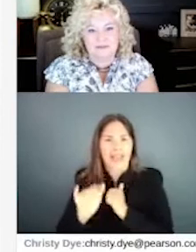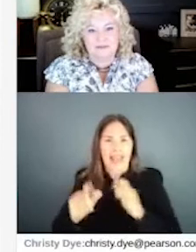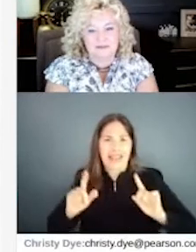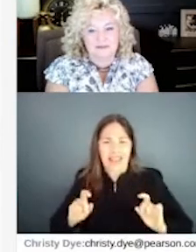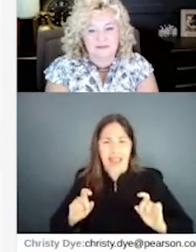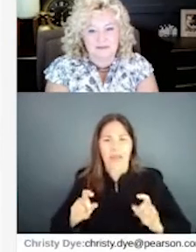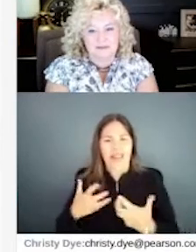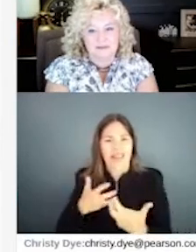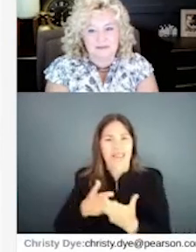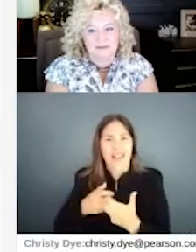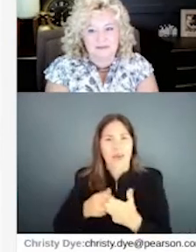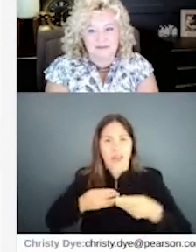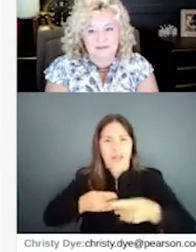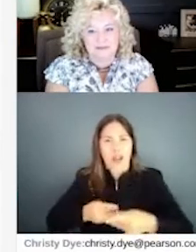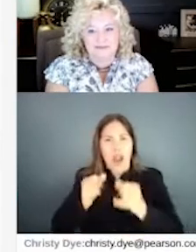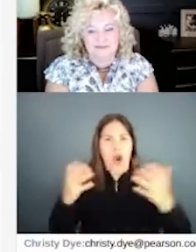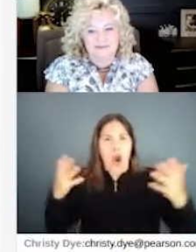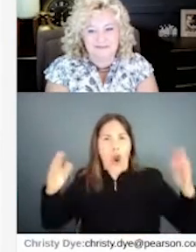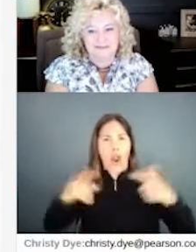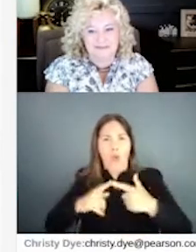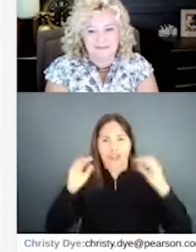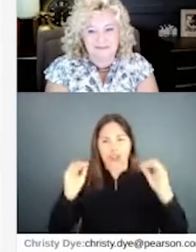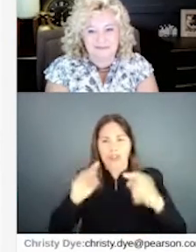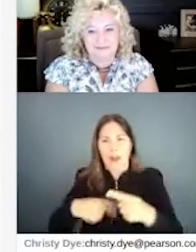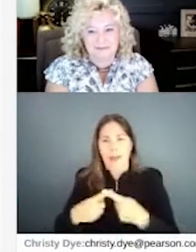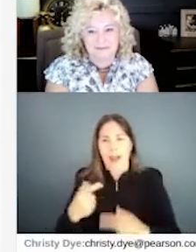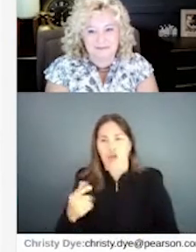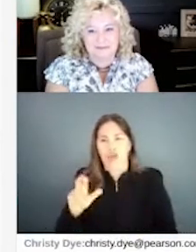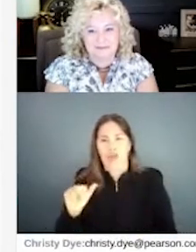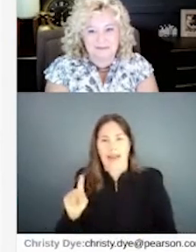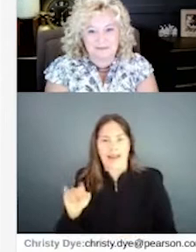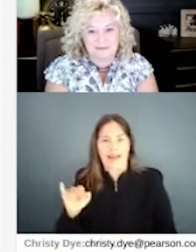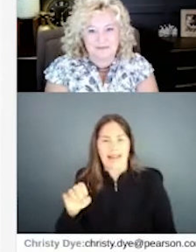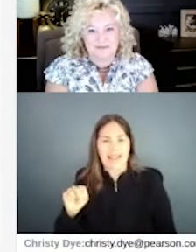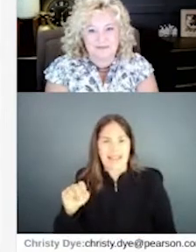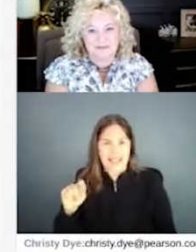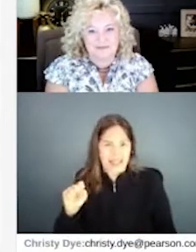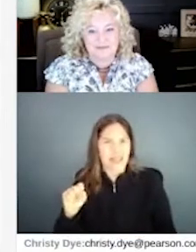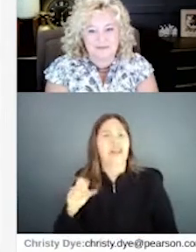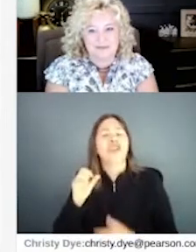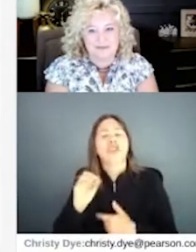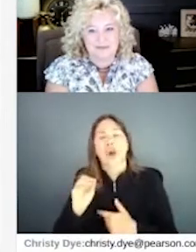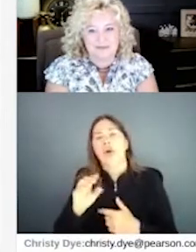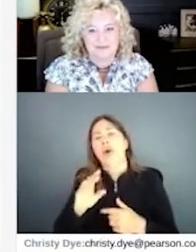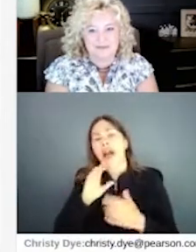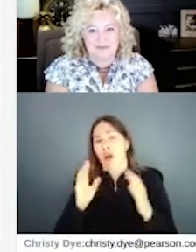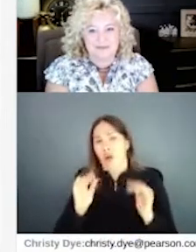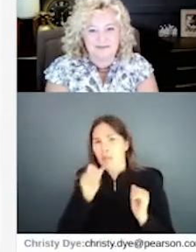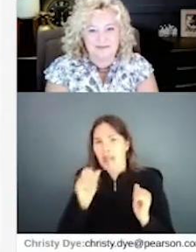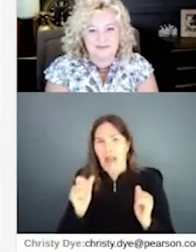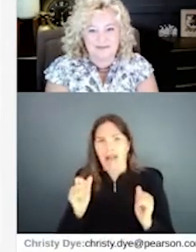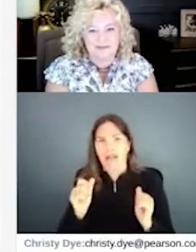with the flow already. When you're teaching about gradients, it's right there. It's something that you'd be mentioning, right? So I hope that this isn't too much of